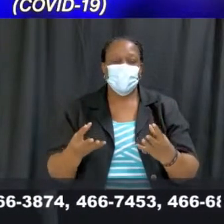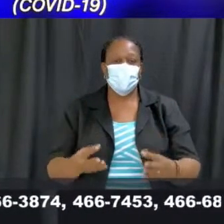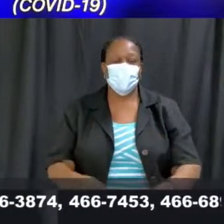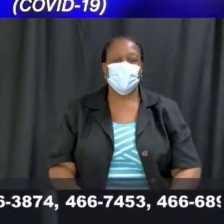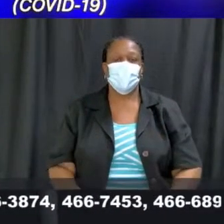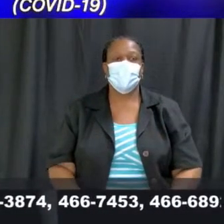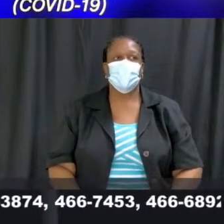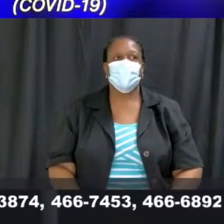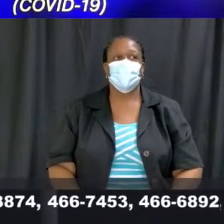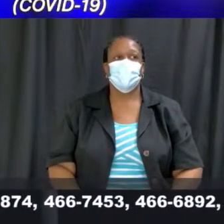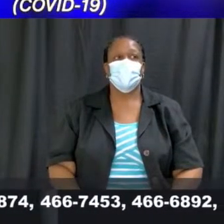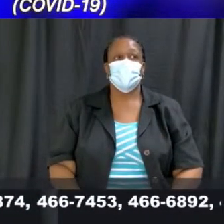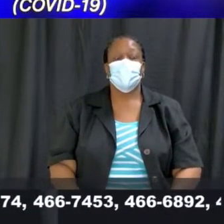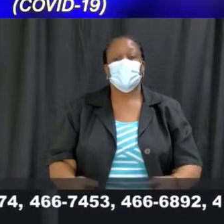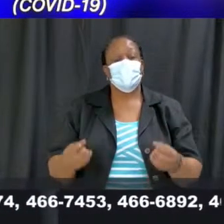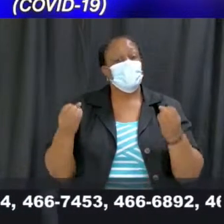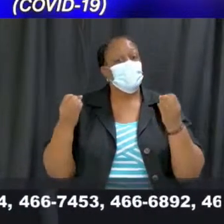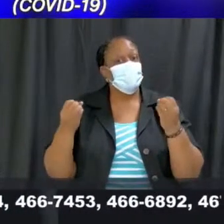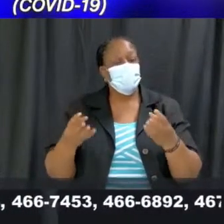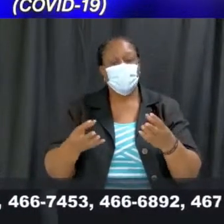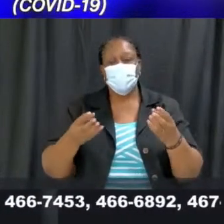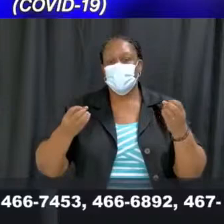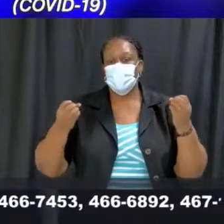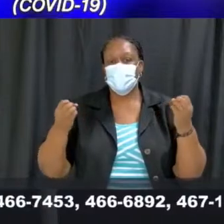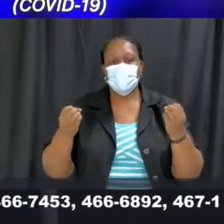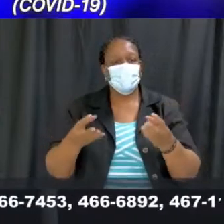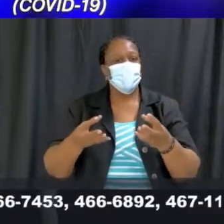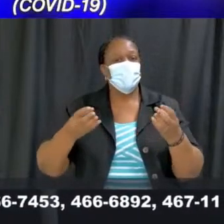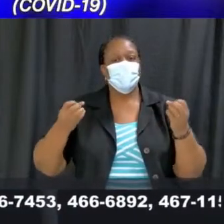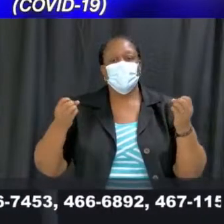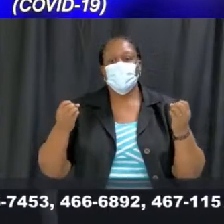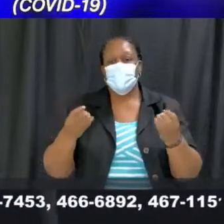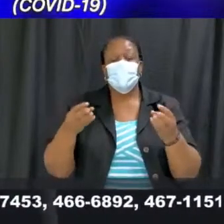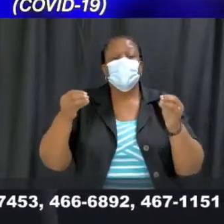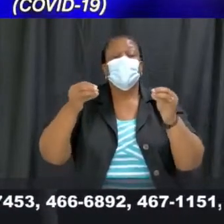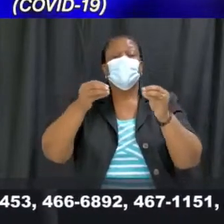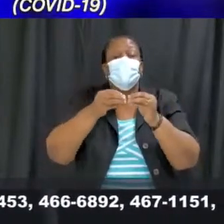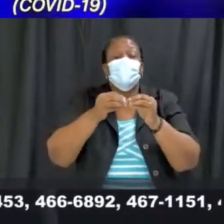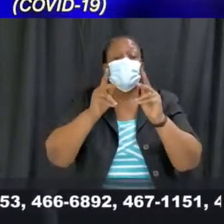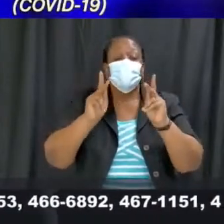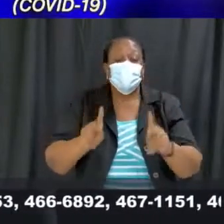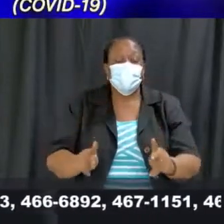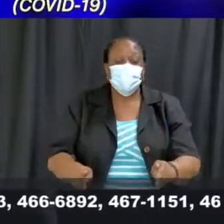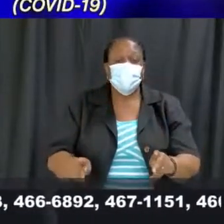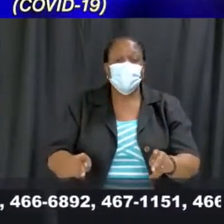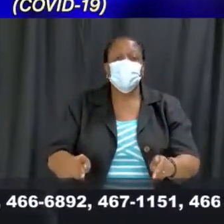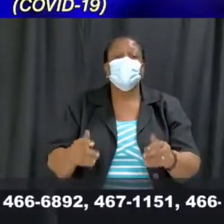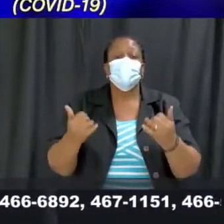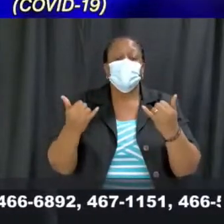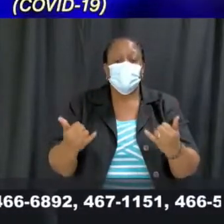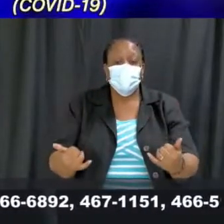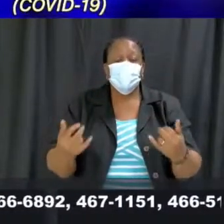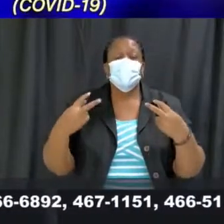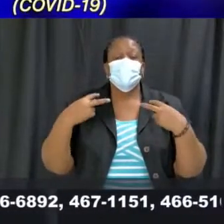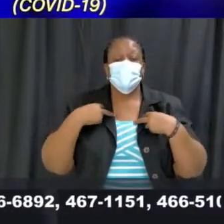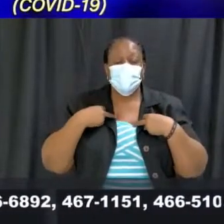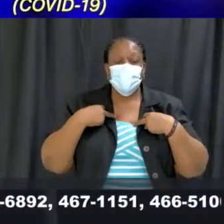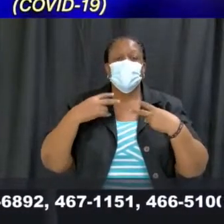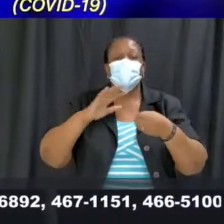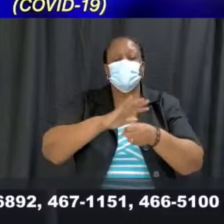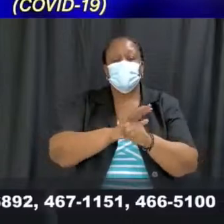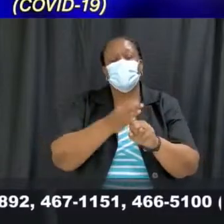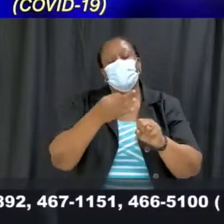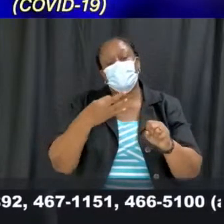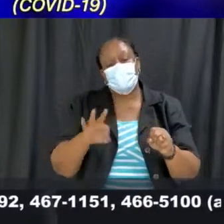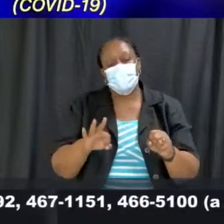Thousands or millions infected with the virus. We are